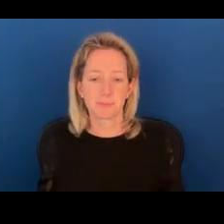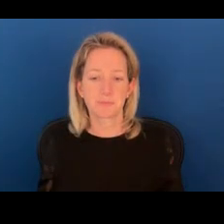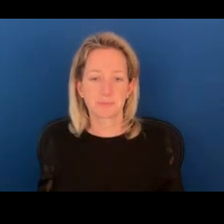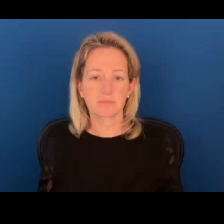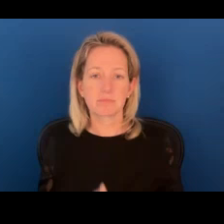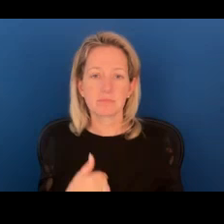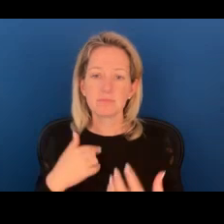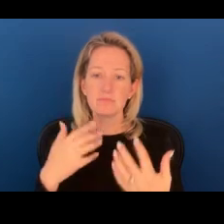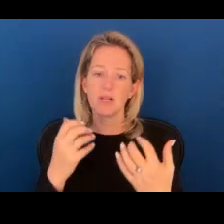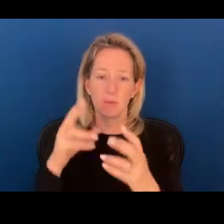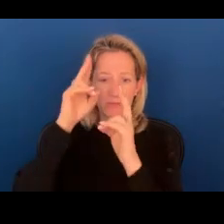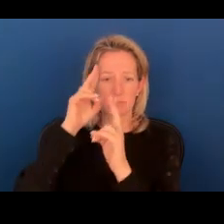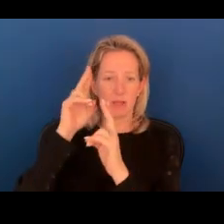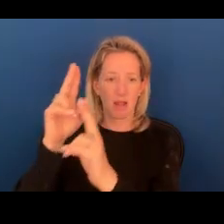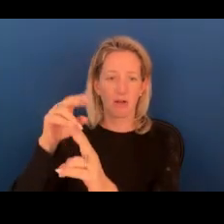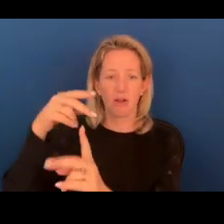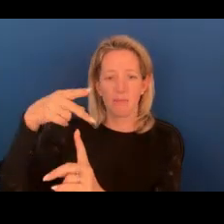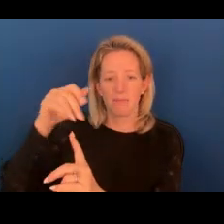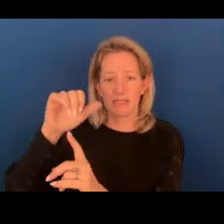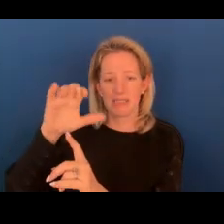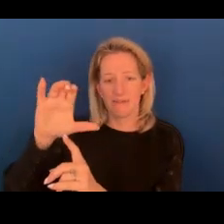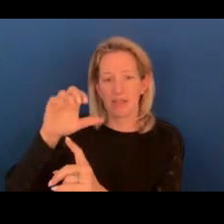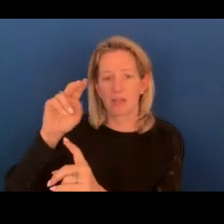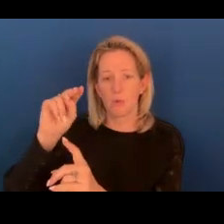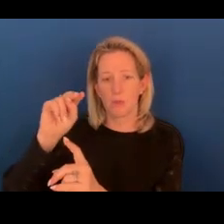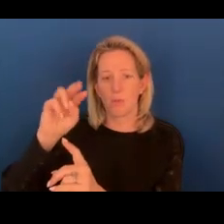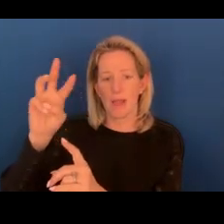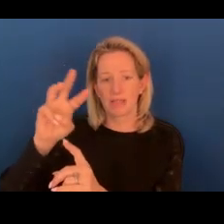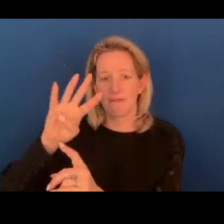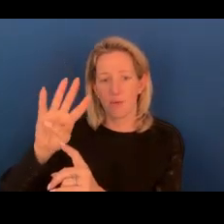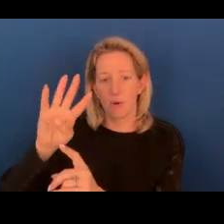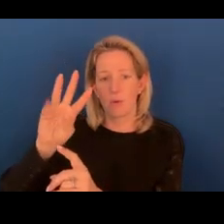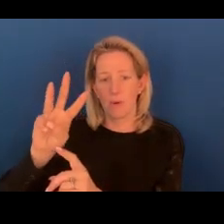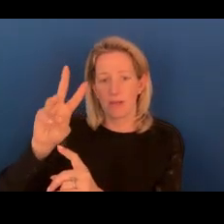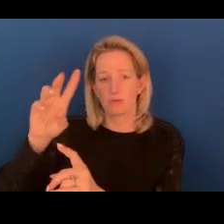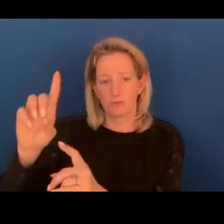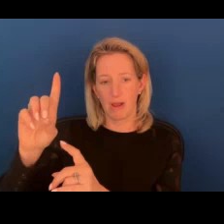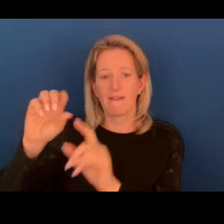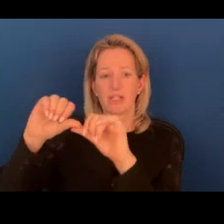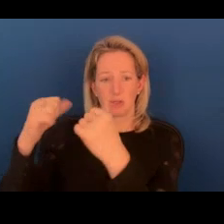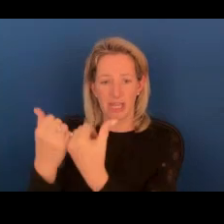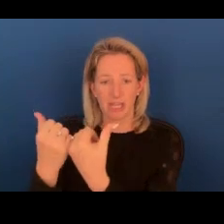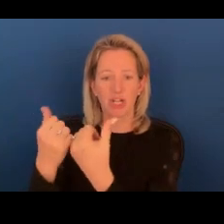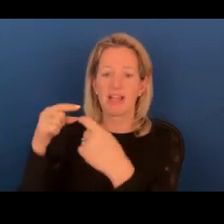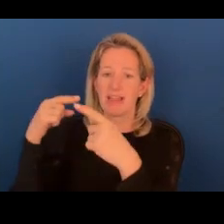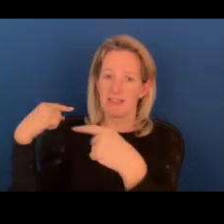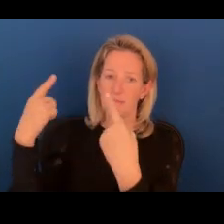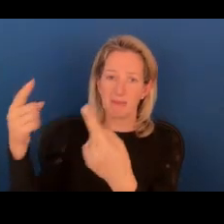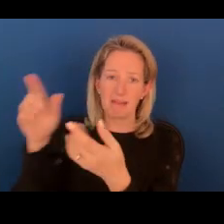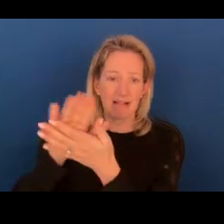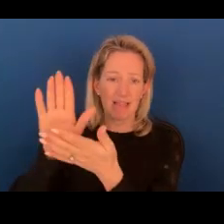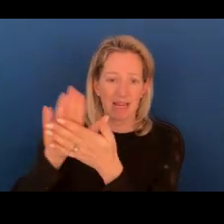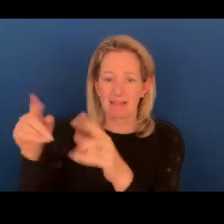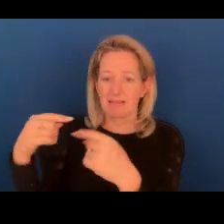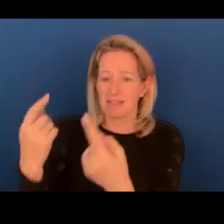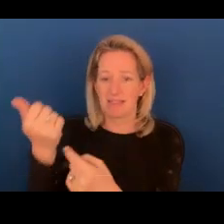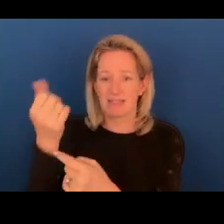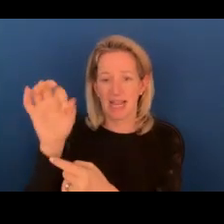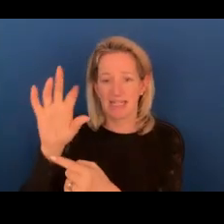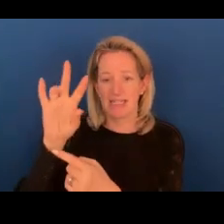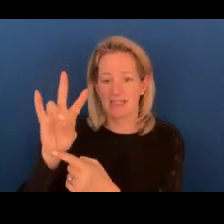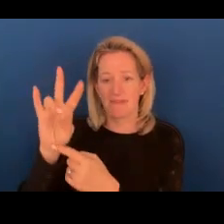the Pacific Northwest Four-Wheel Drive Association. They've been doing the cleanup since 1971, and they're really amazing. They pulled it out this fall and got us these